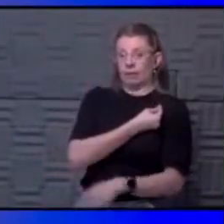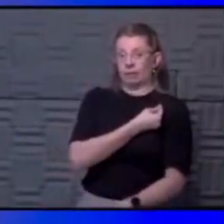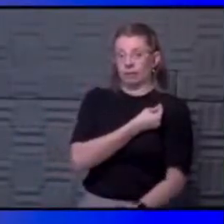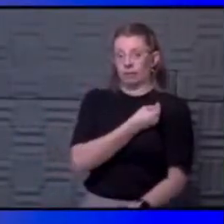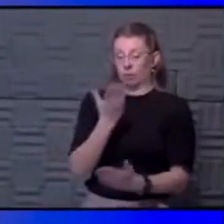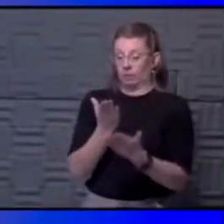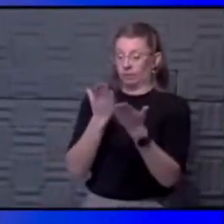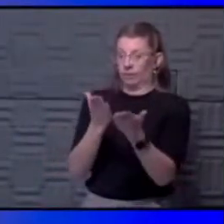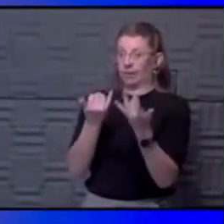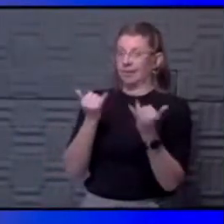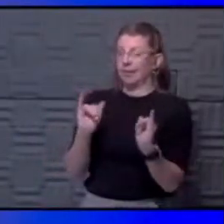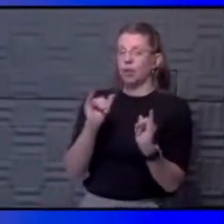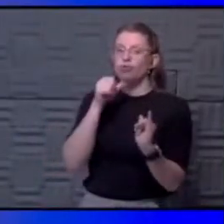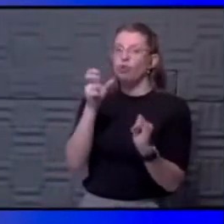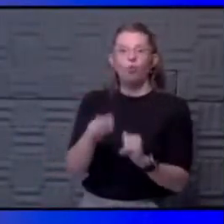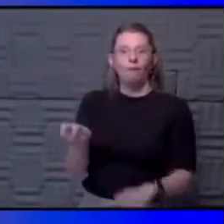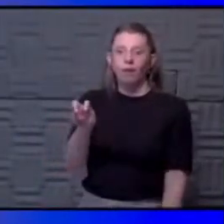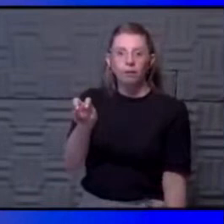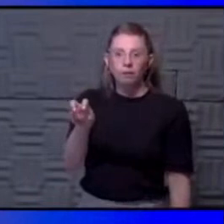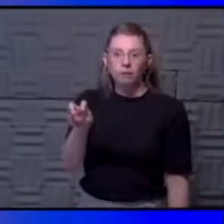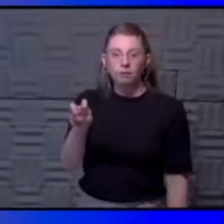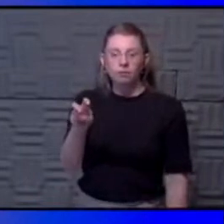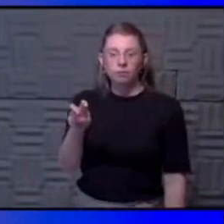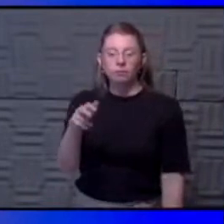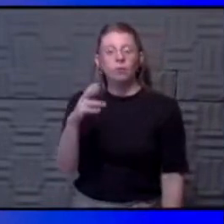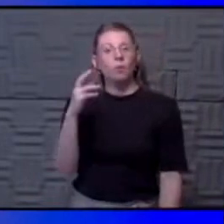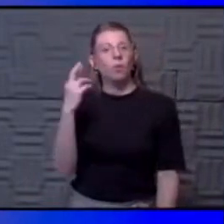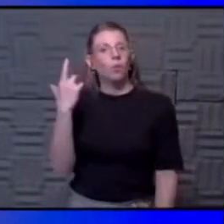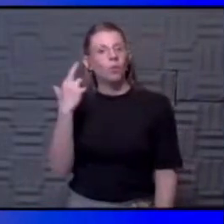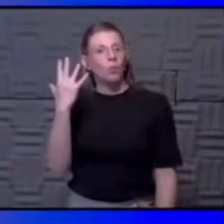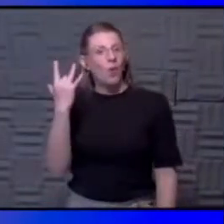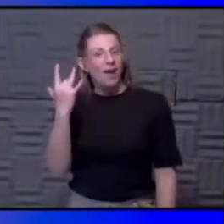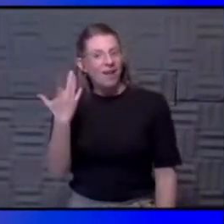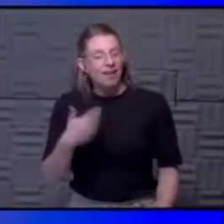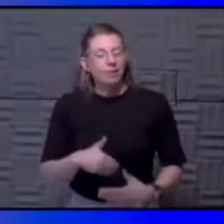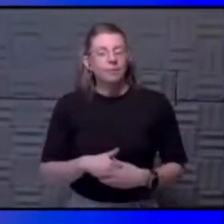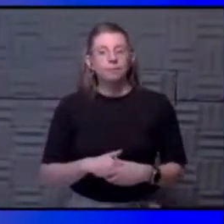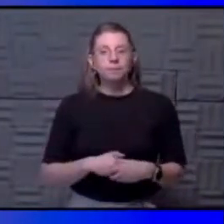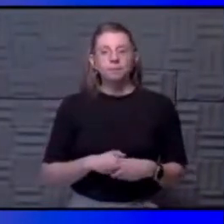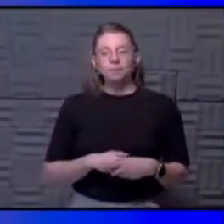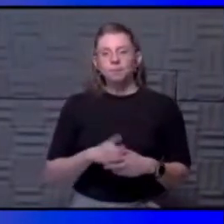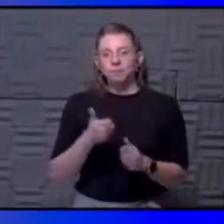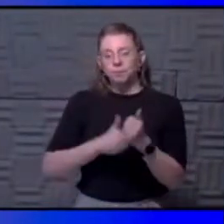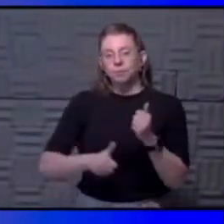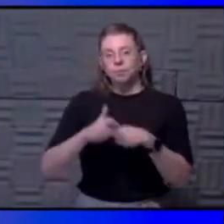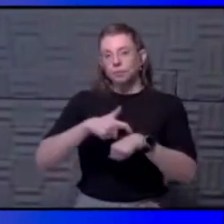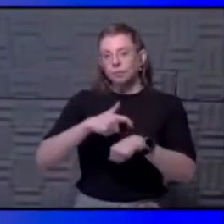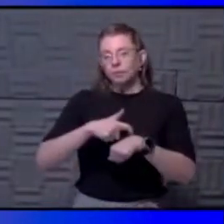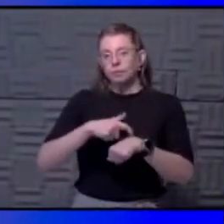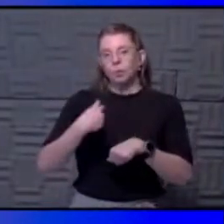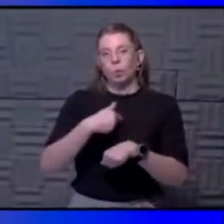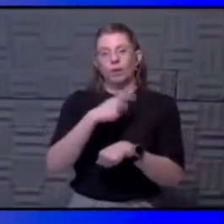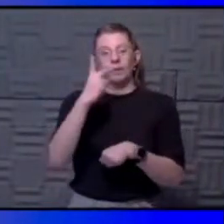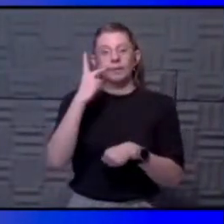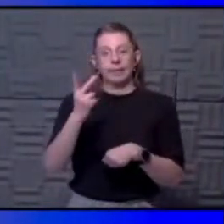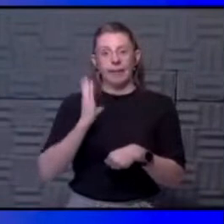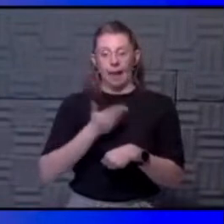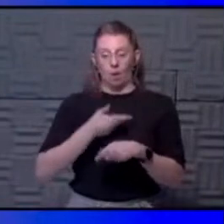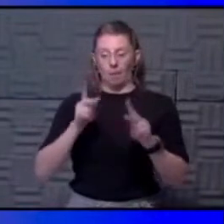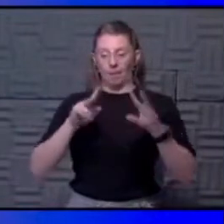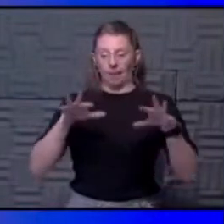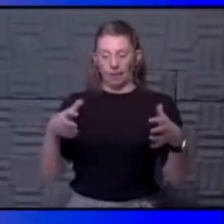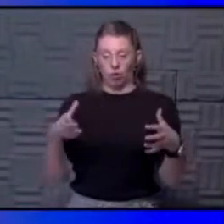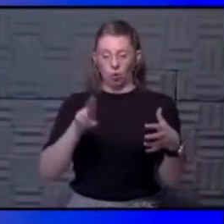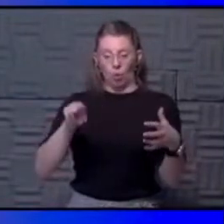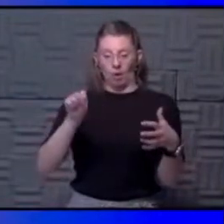the recommendation is still don't travel. And the reason for that was every time we have seen our population in the